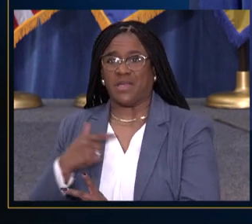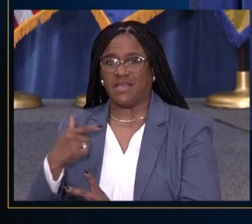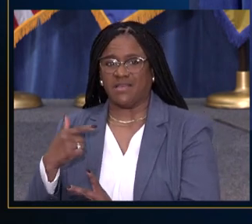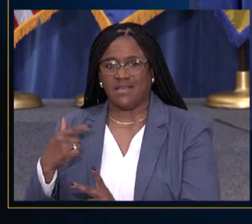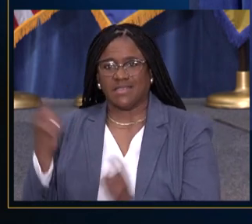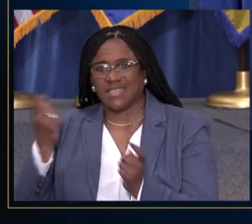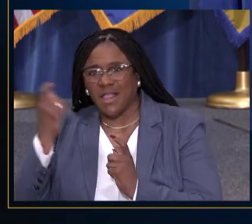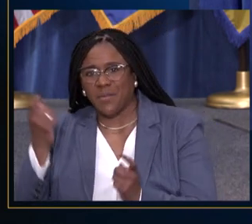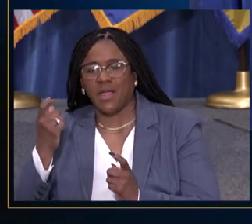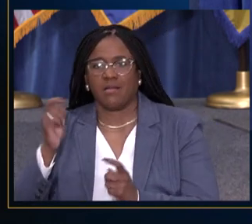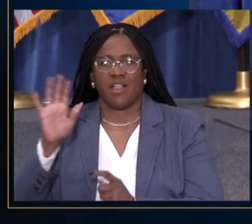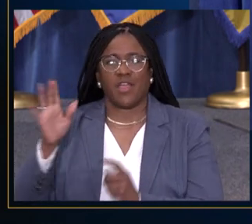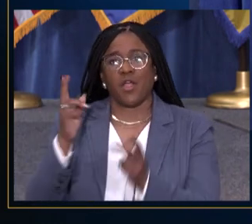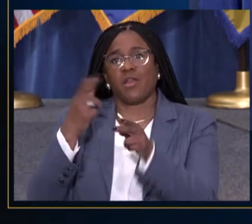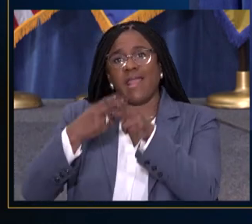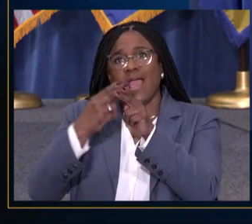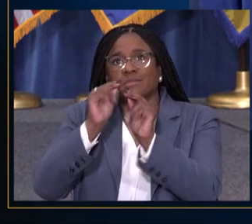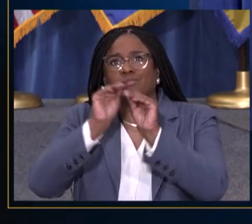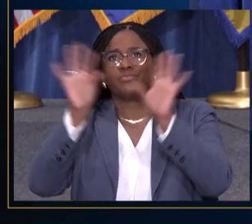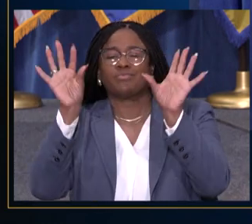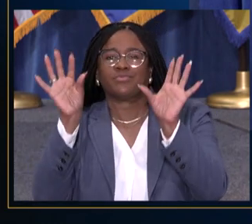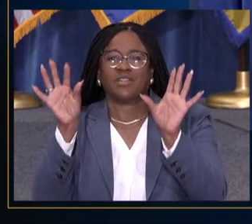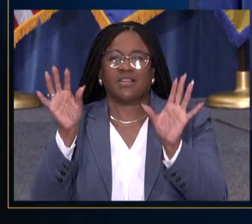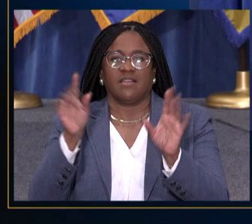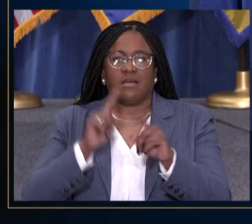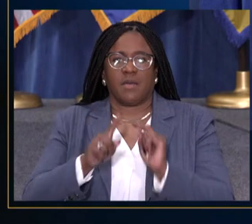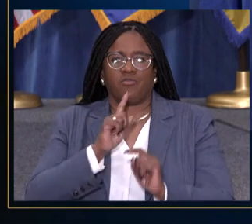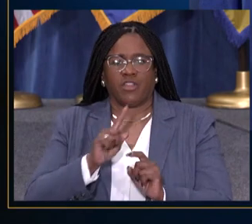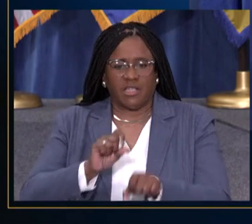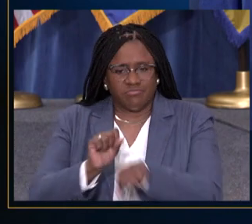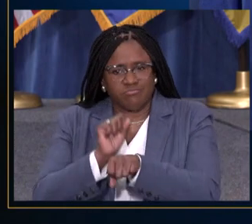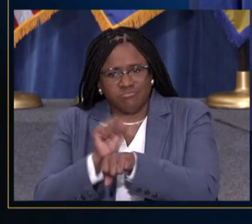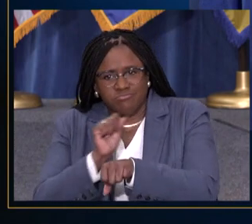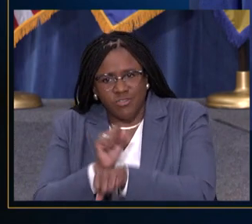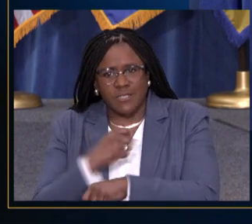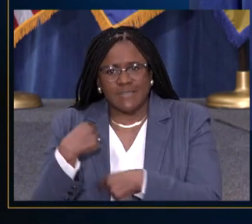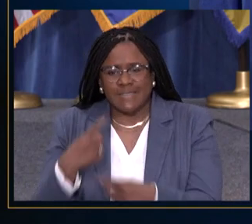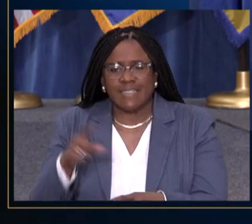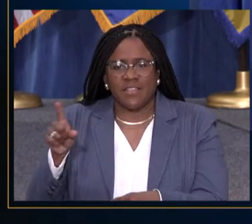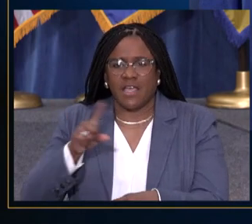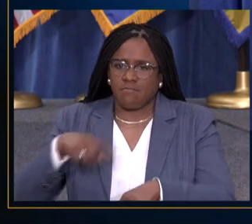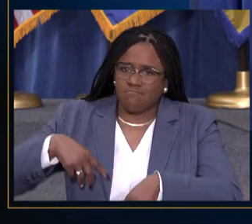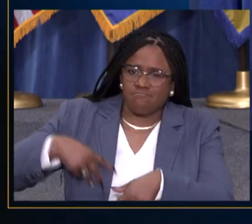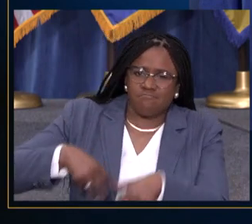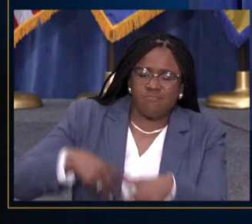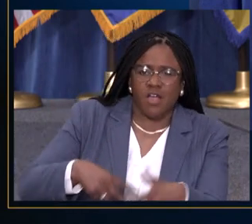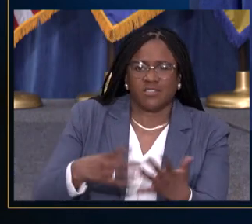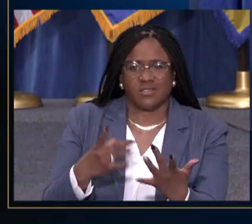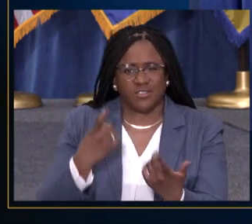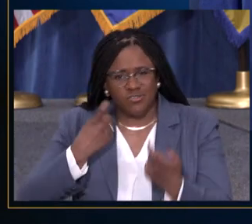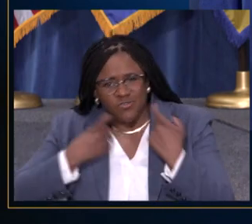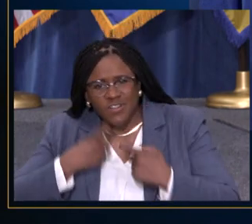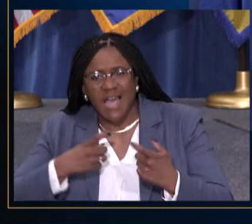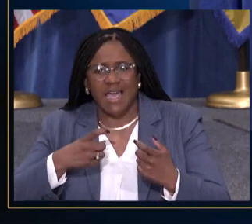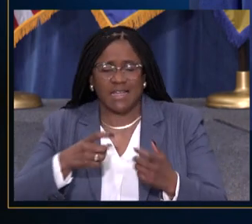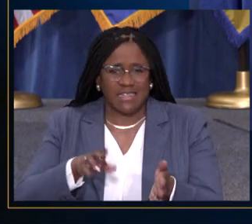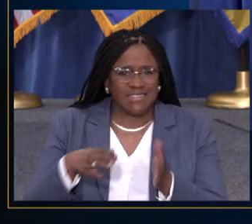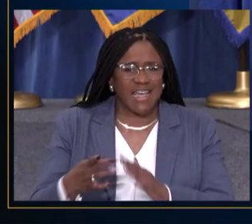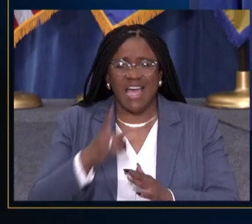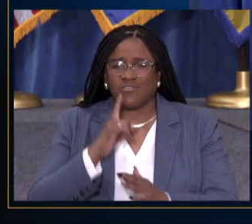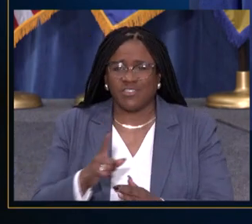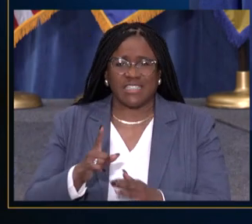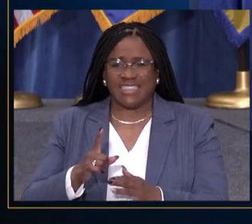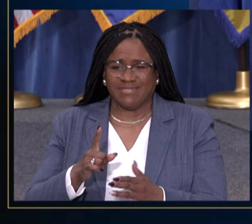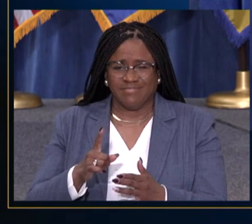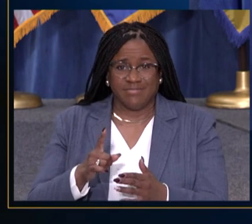History Month, but those unnamed foot soldiers who marched, who cried, who died, who really kicked down the doors that many